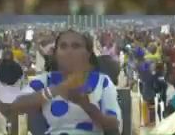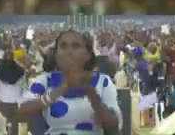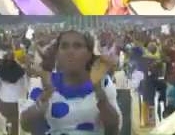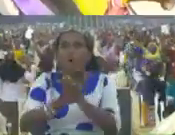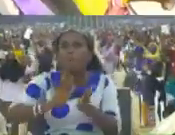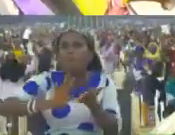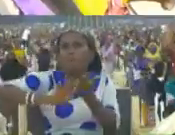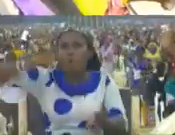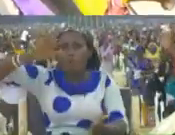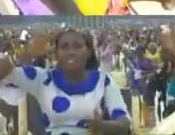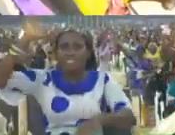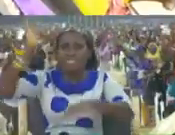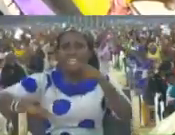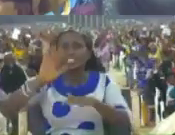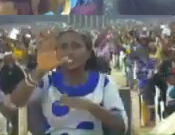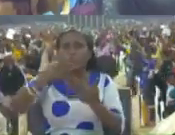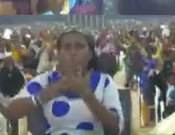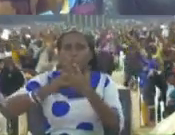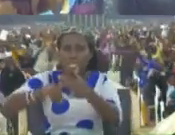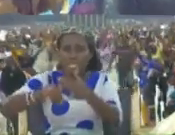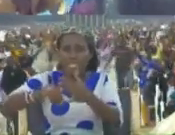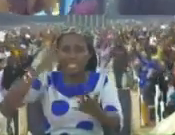beginning.